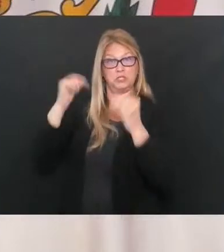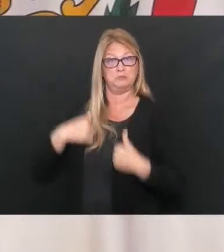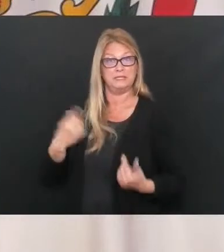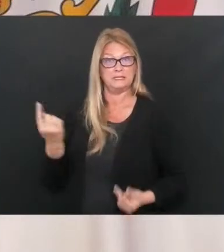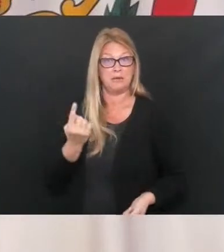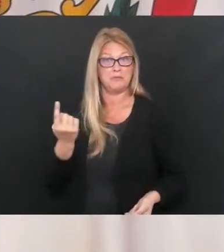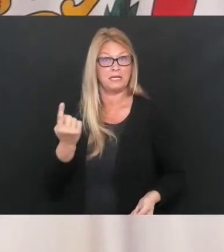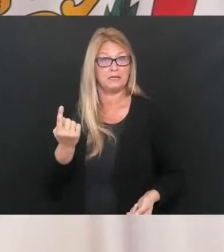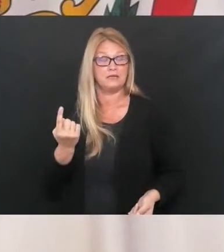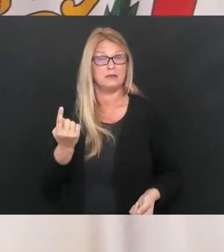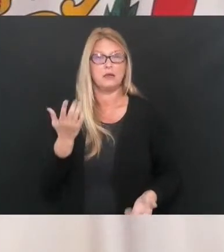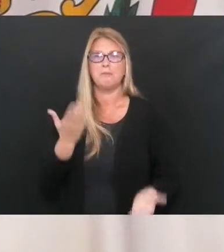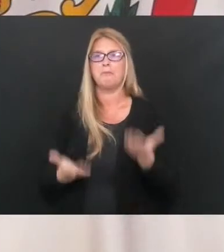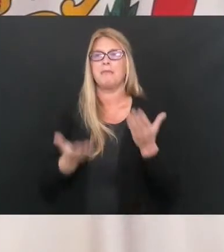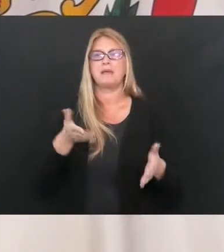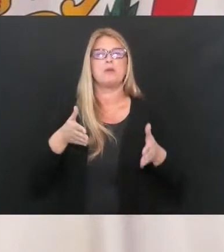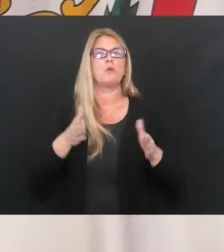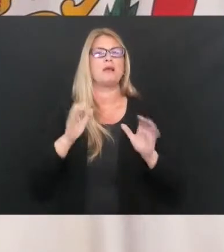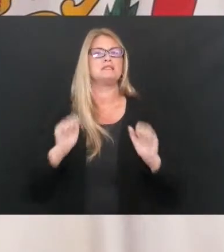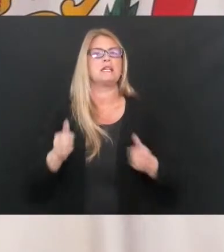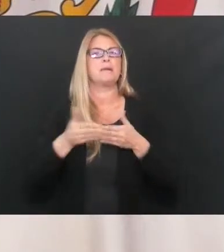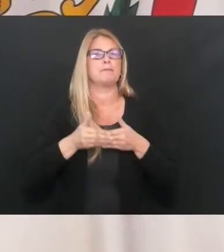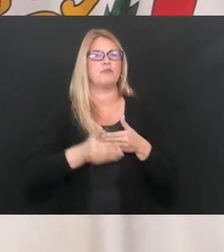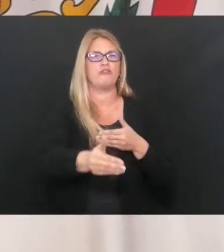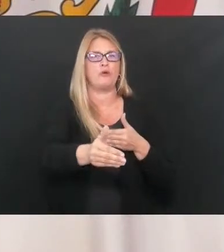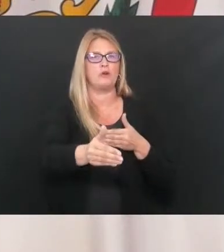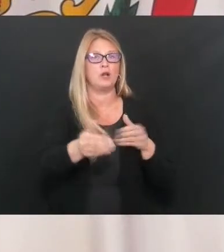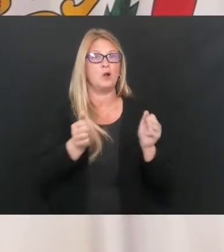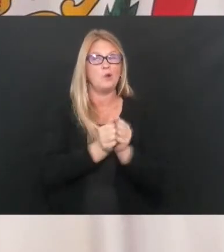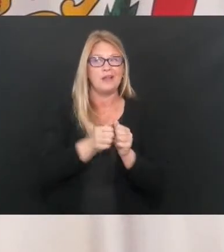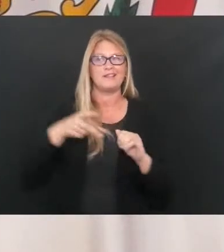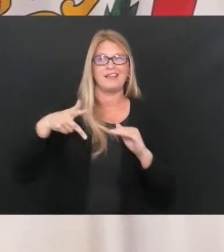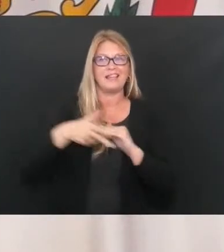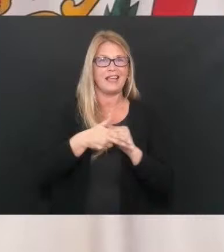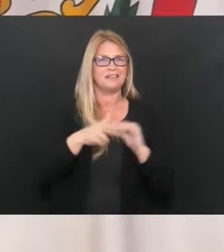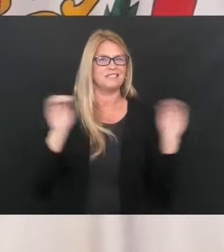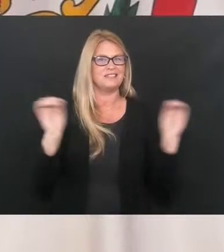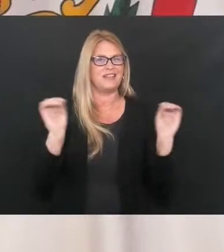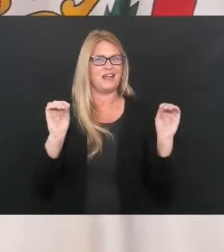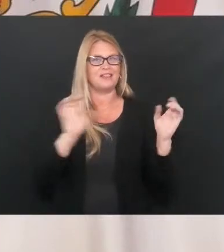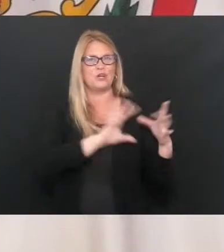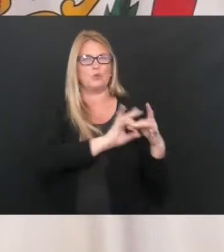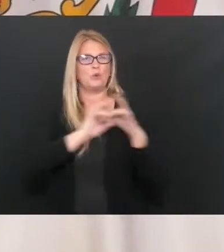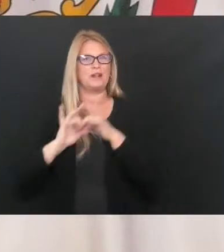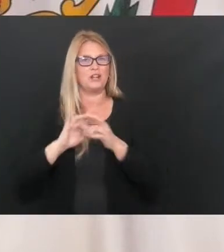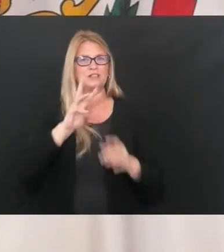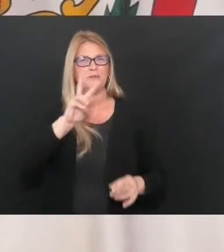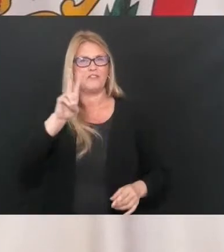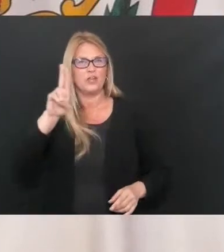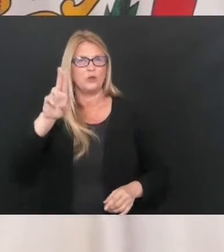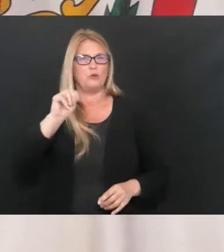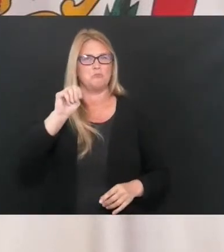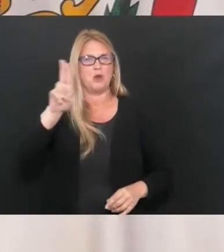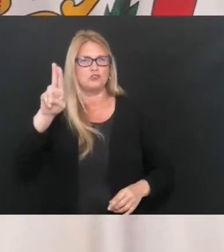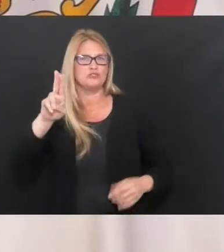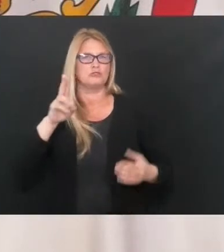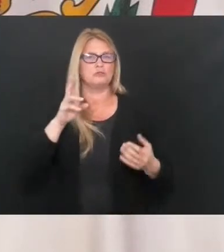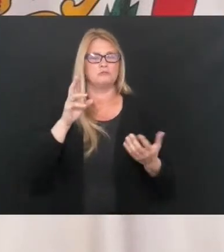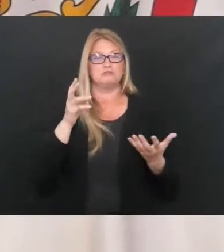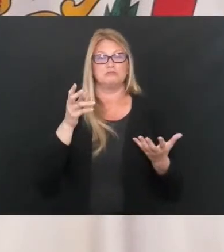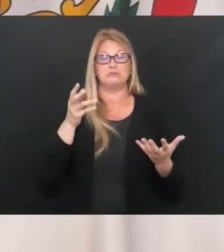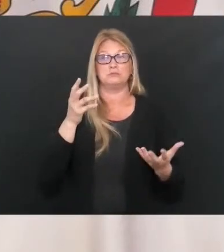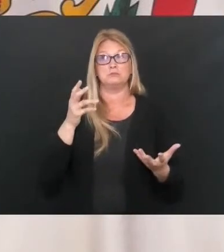everything. And there may be ways to move forward with some cuts that may not have anything to do with a WVU or Marshall or may